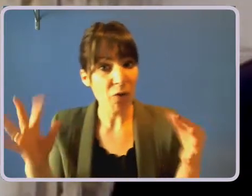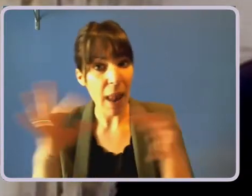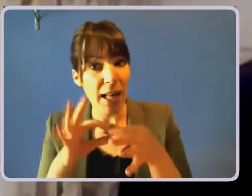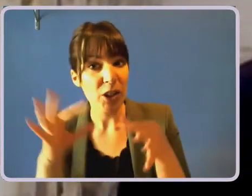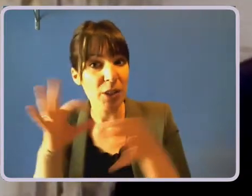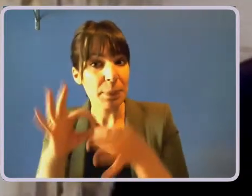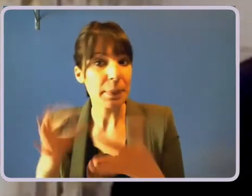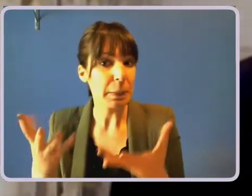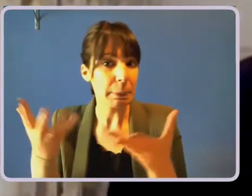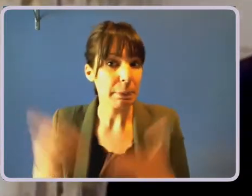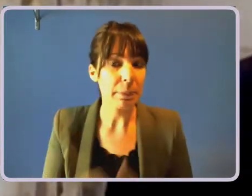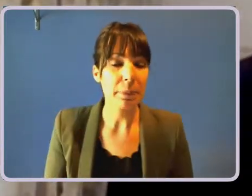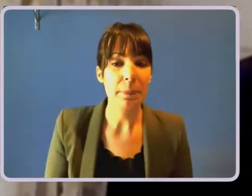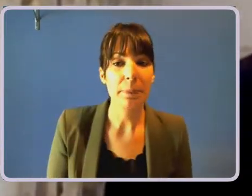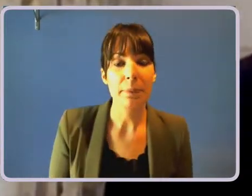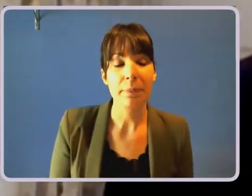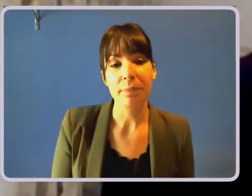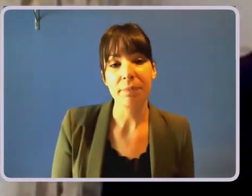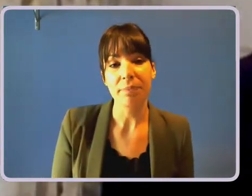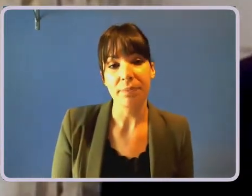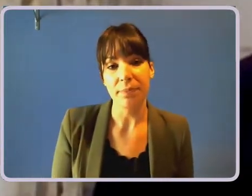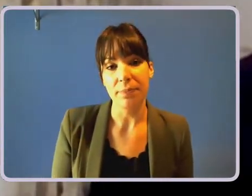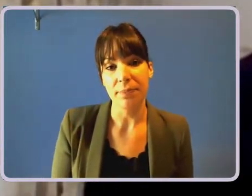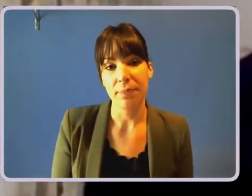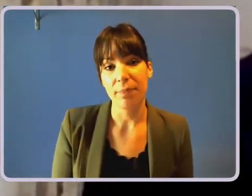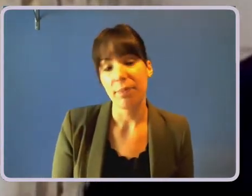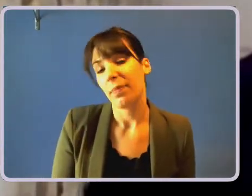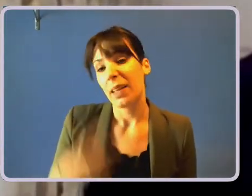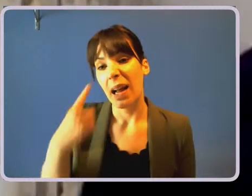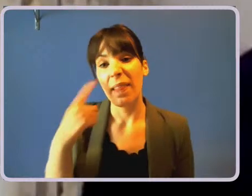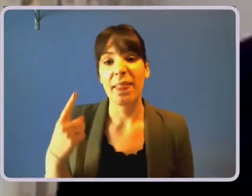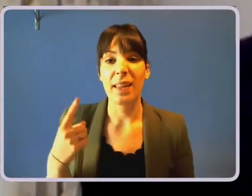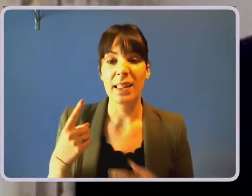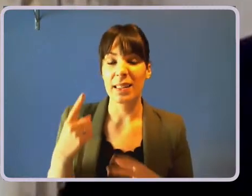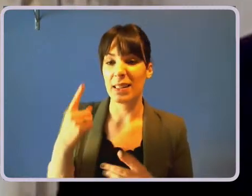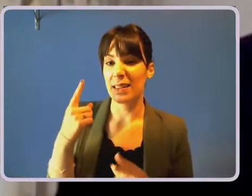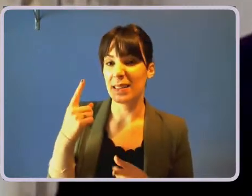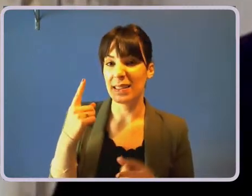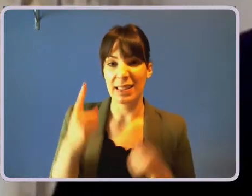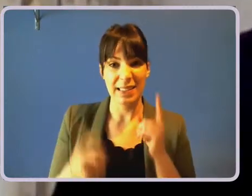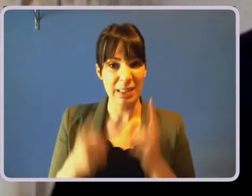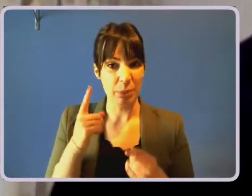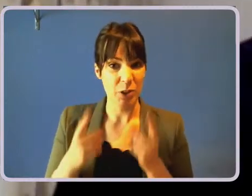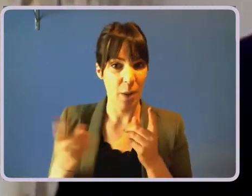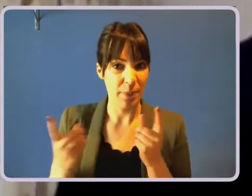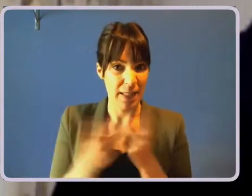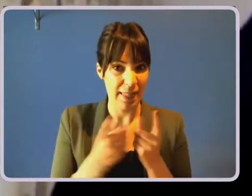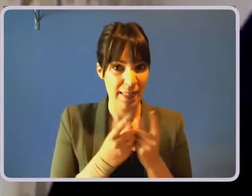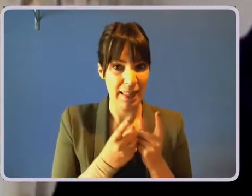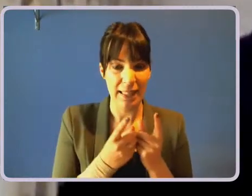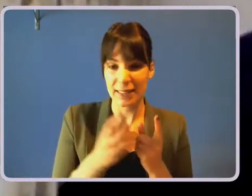and things happening between people rather at a, I don't know, organisation or systems level.